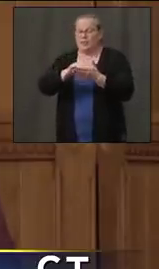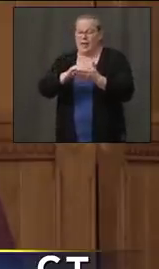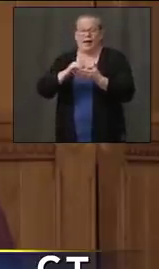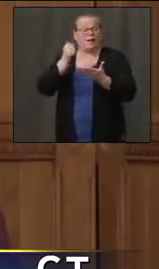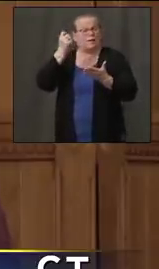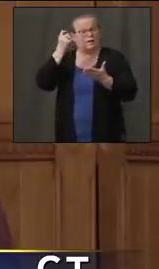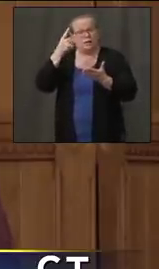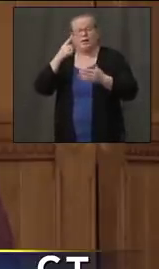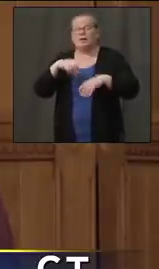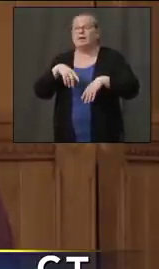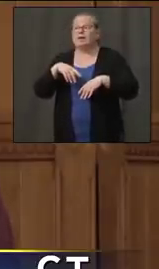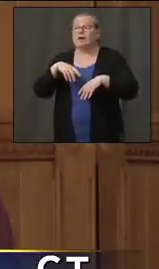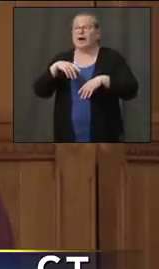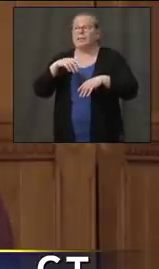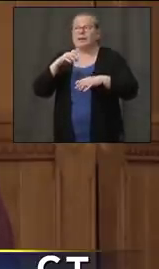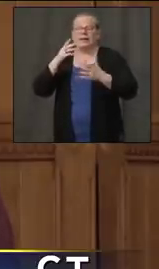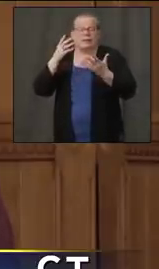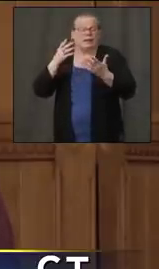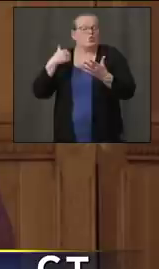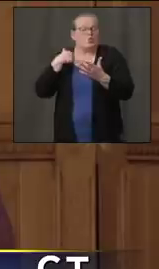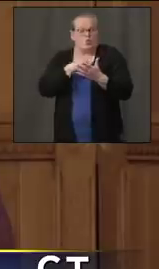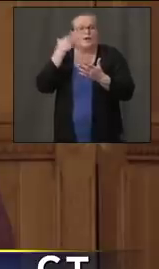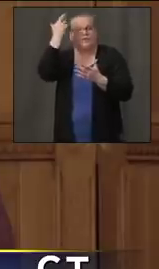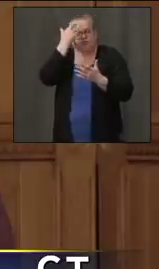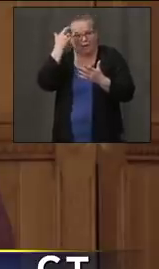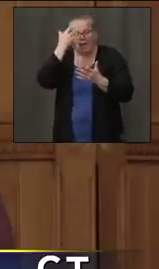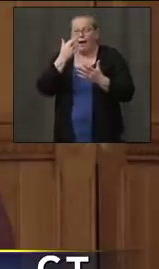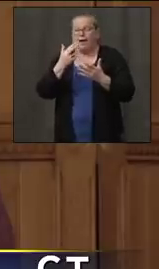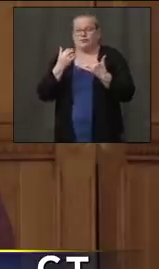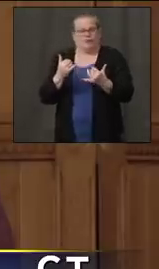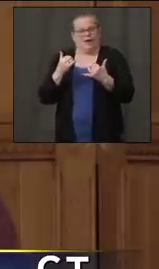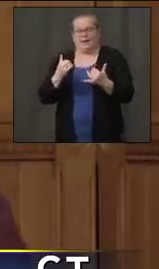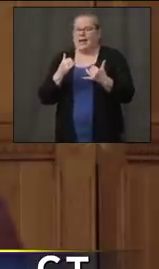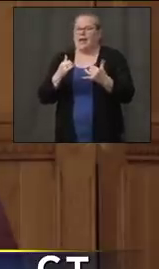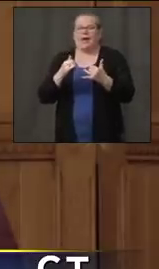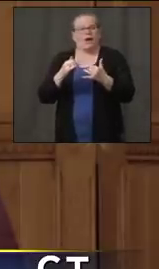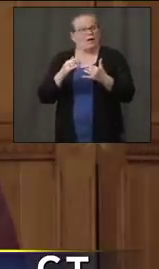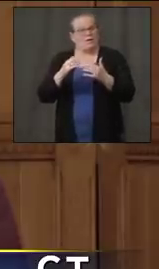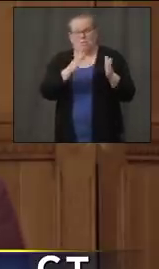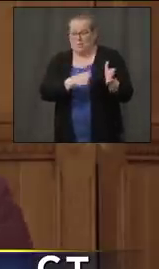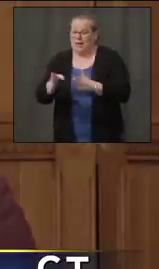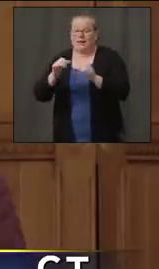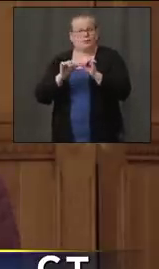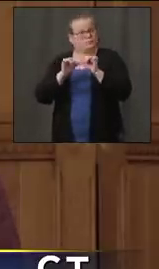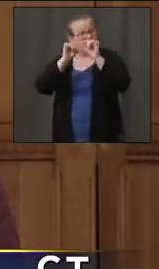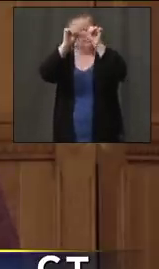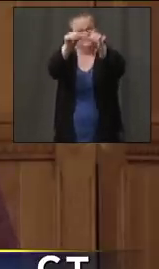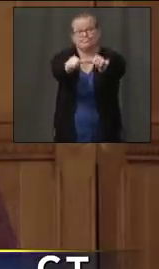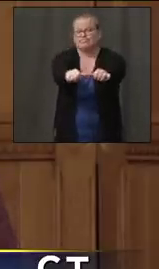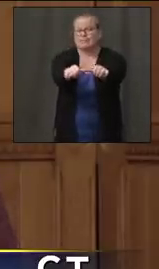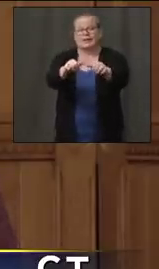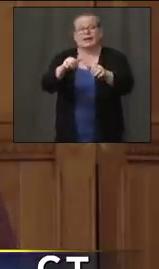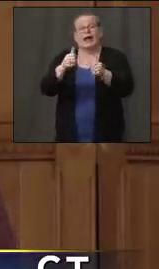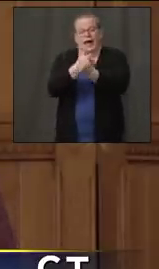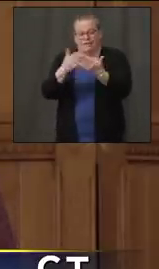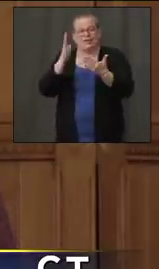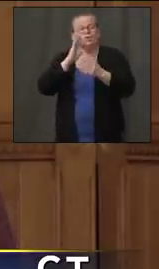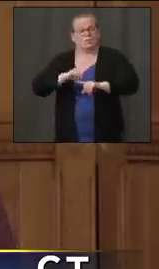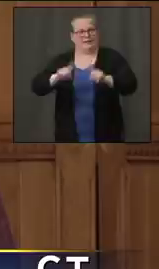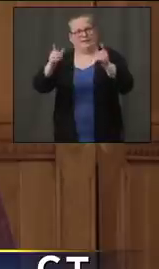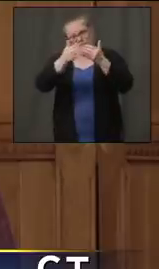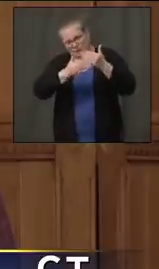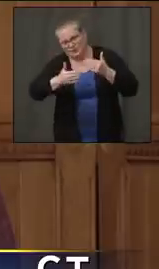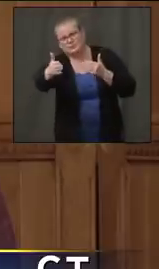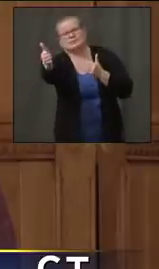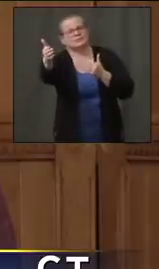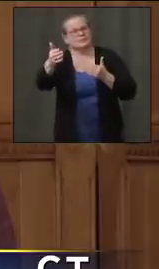to 50 or higher as we learn more about the virus and our ability to contain it with all the other interventions that were discussed yesterday, like contact tracing